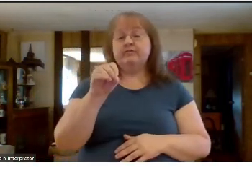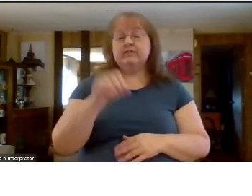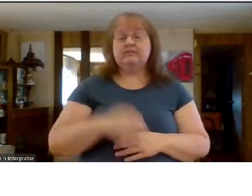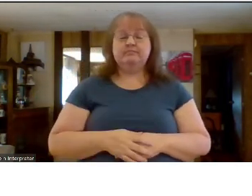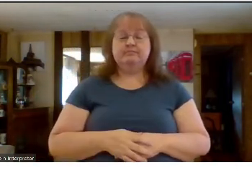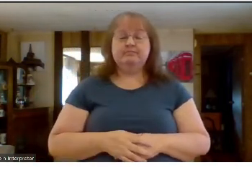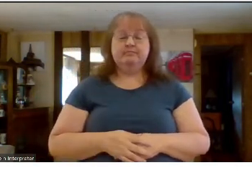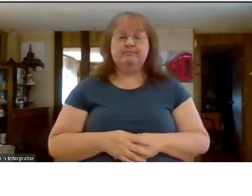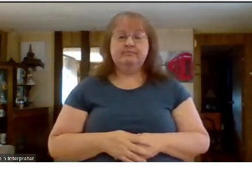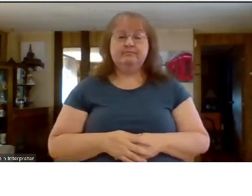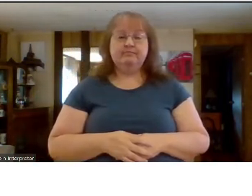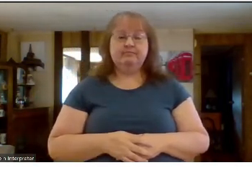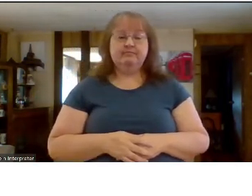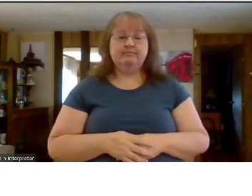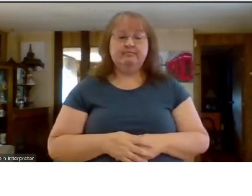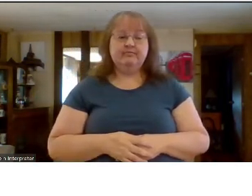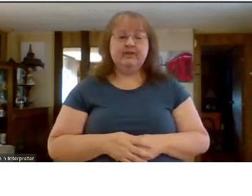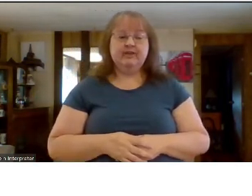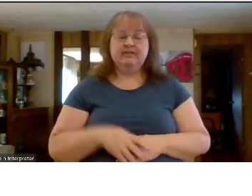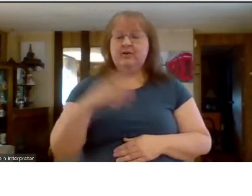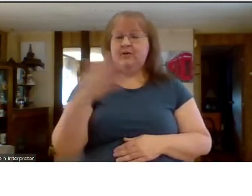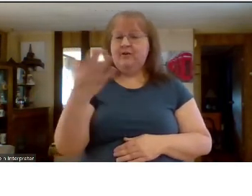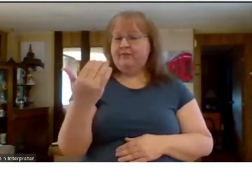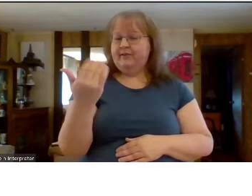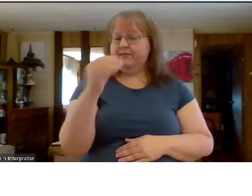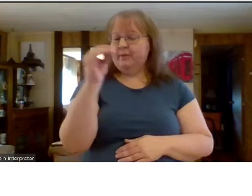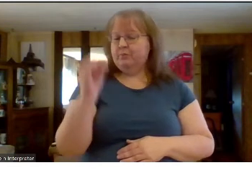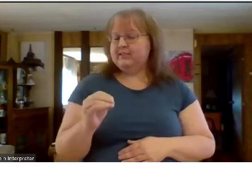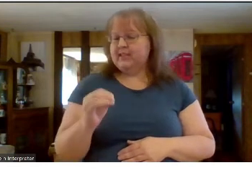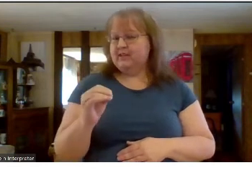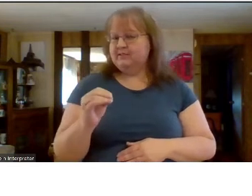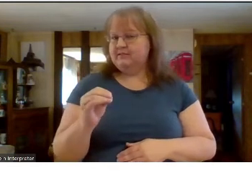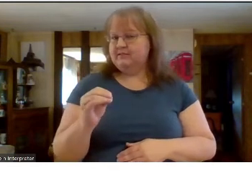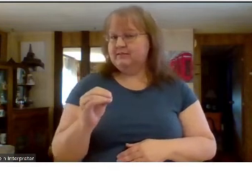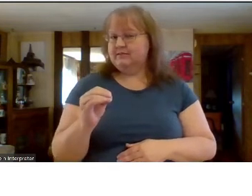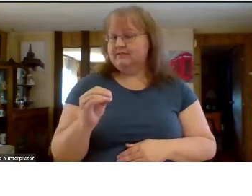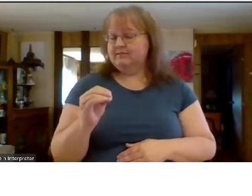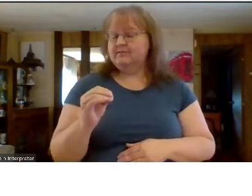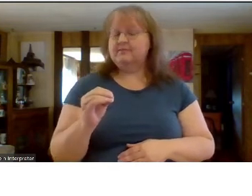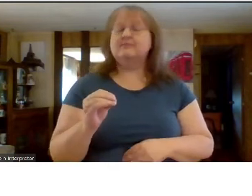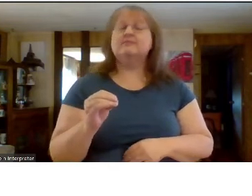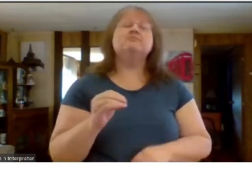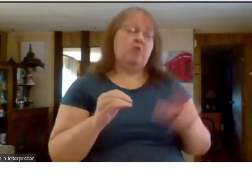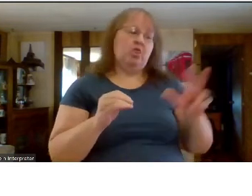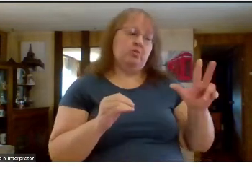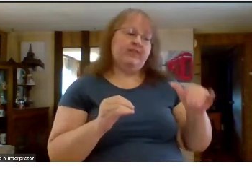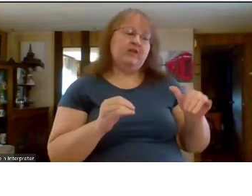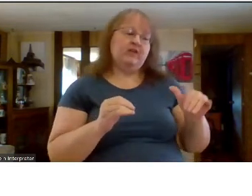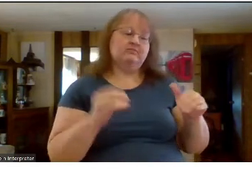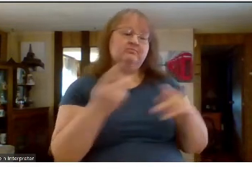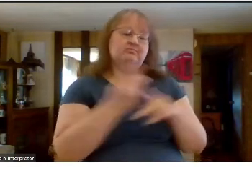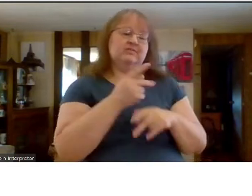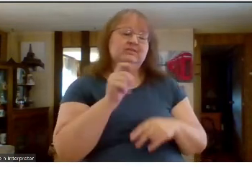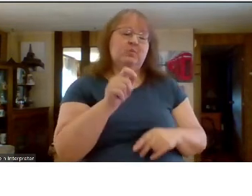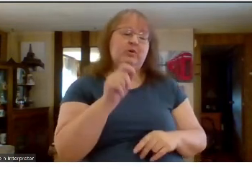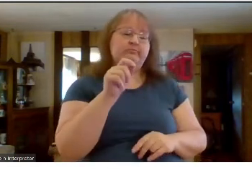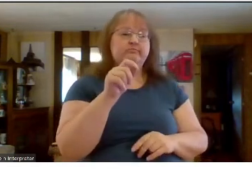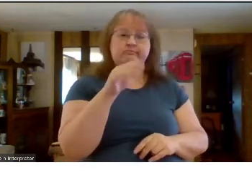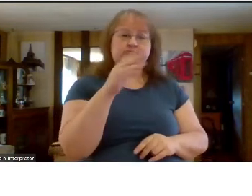equals 450. So 15%, we're saying what's 15% of